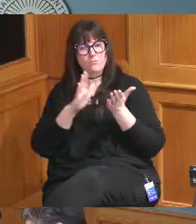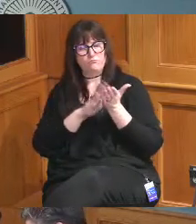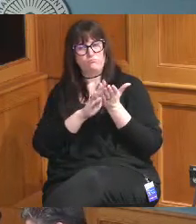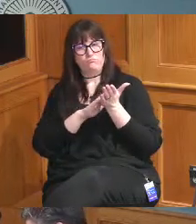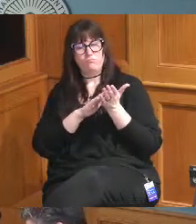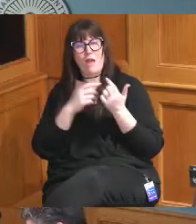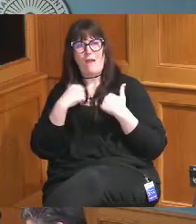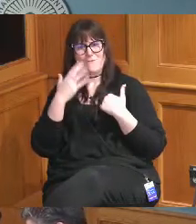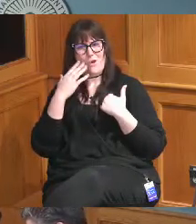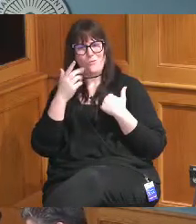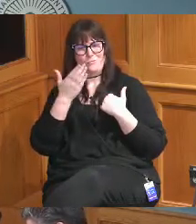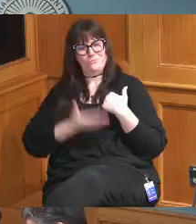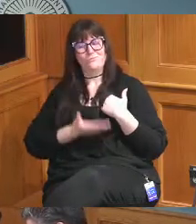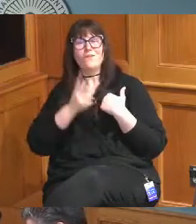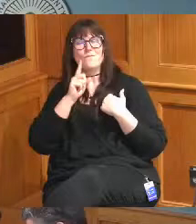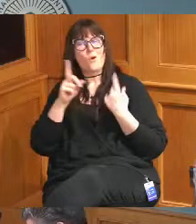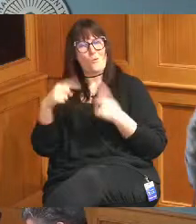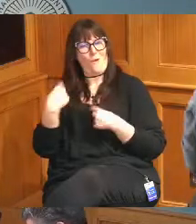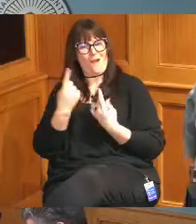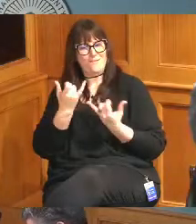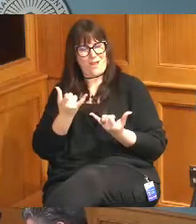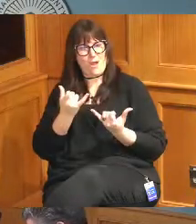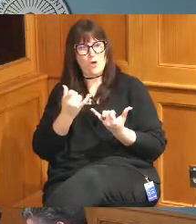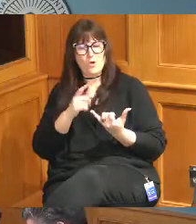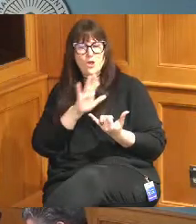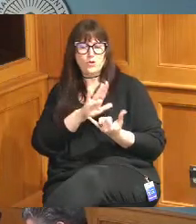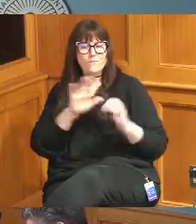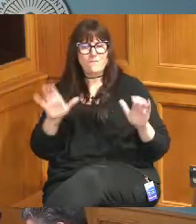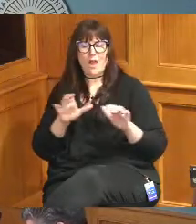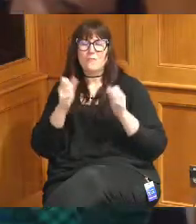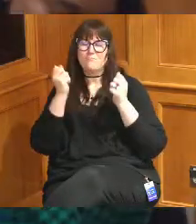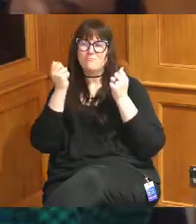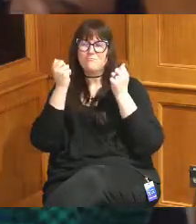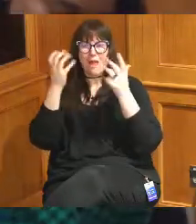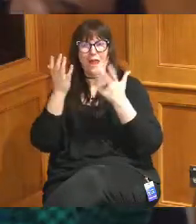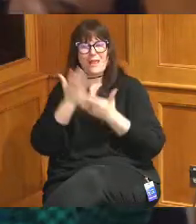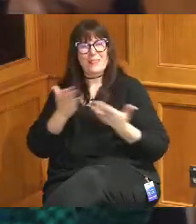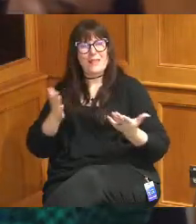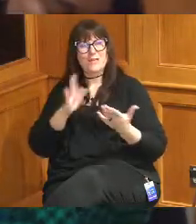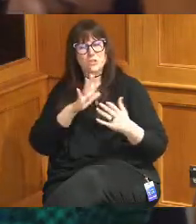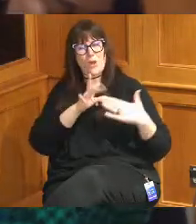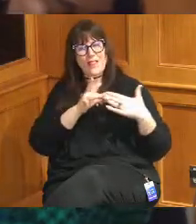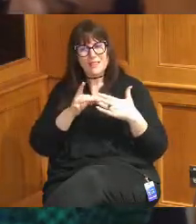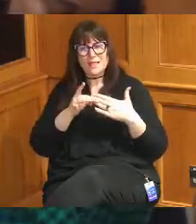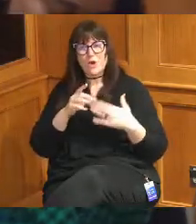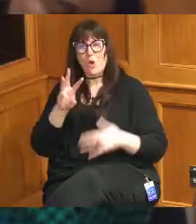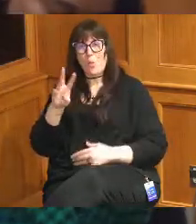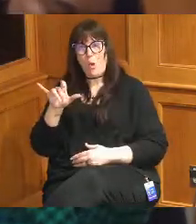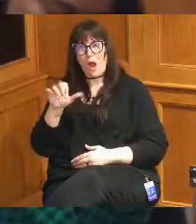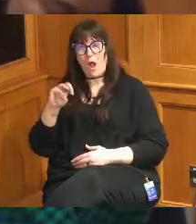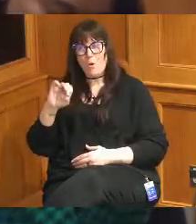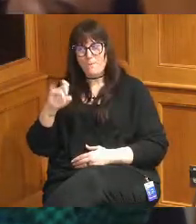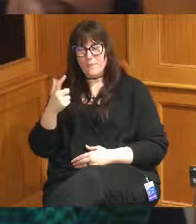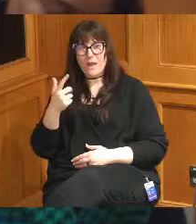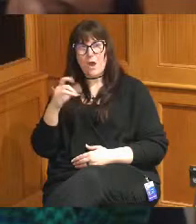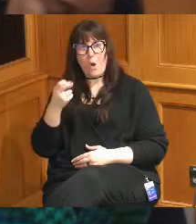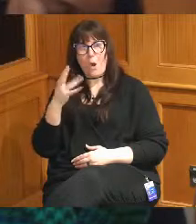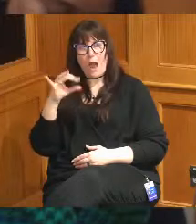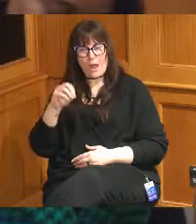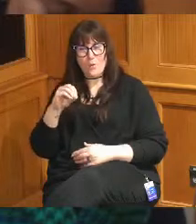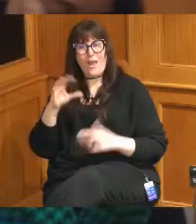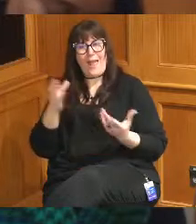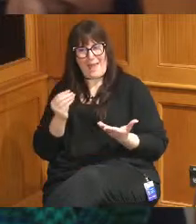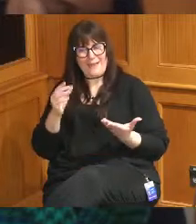for children, for the span of many, many years. You're a leader in Wyoming, Ohio, and a leader in this